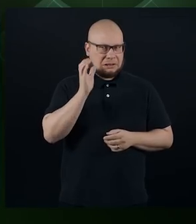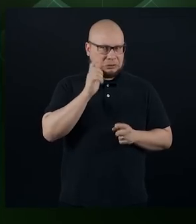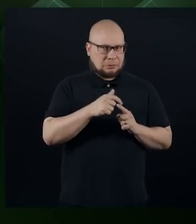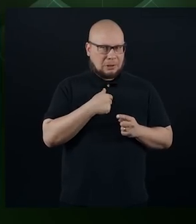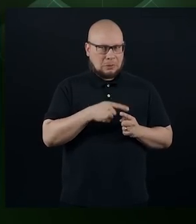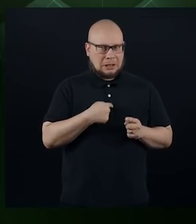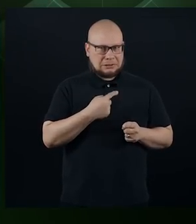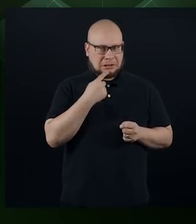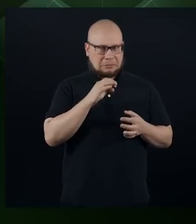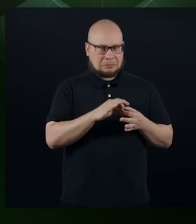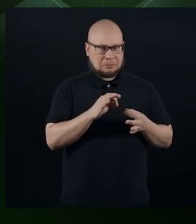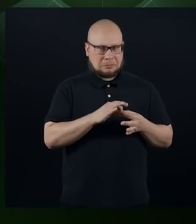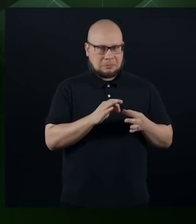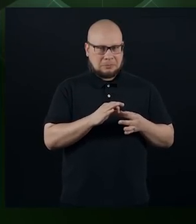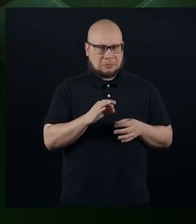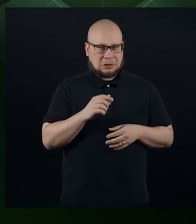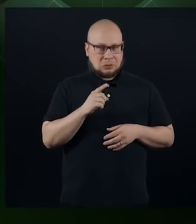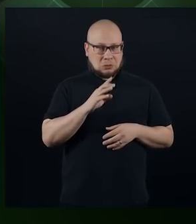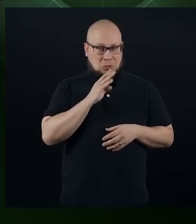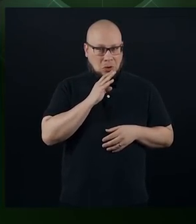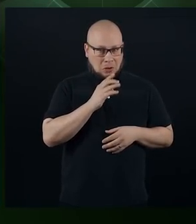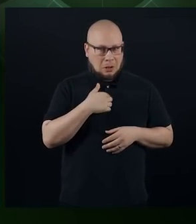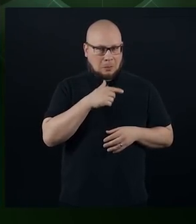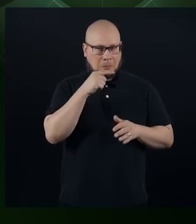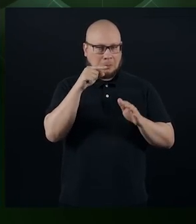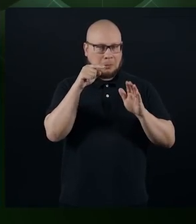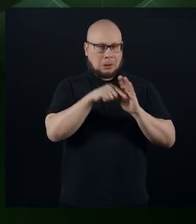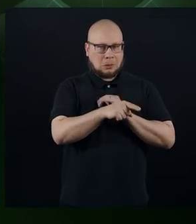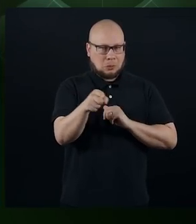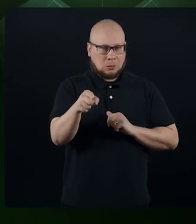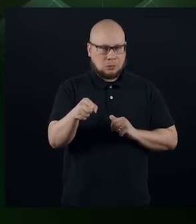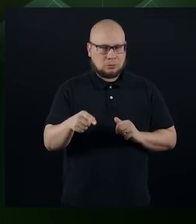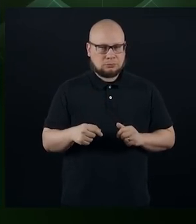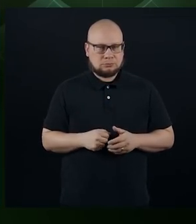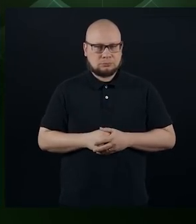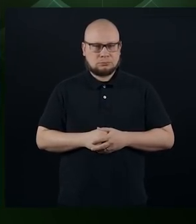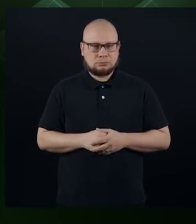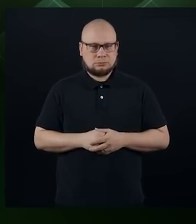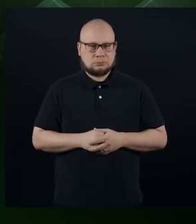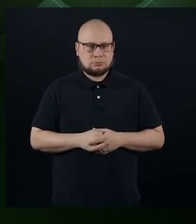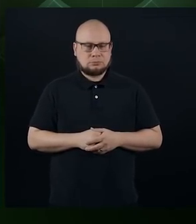mateys. Dead men tell no tales.